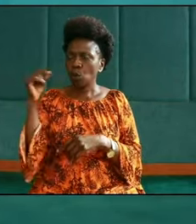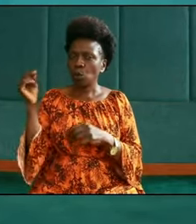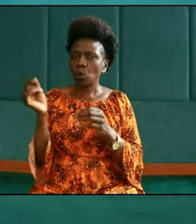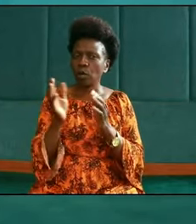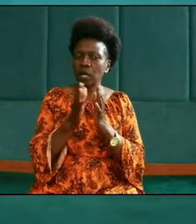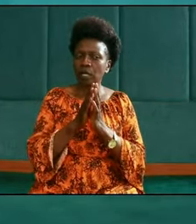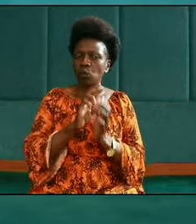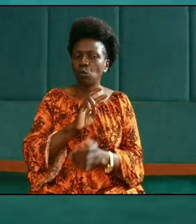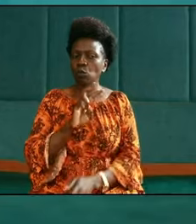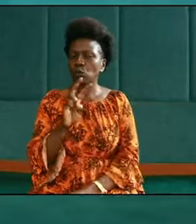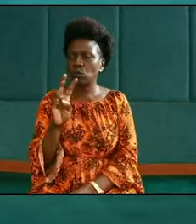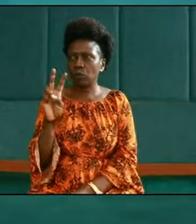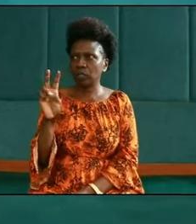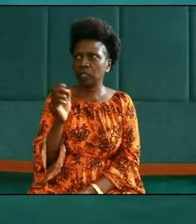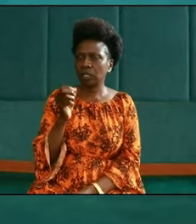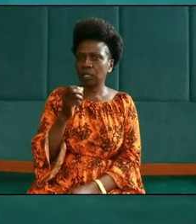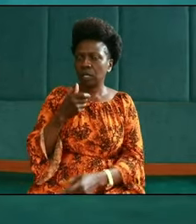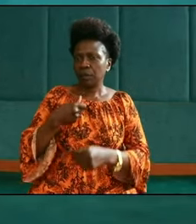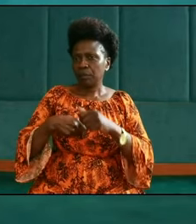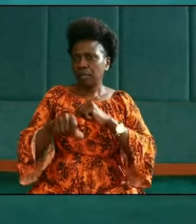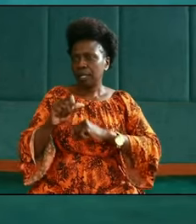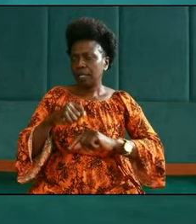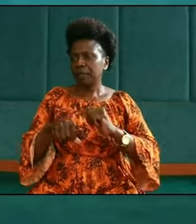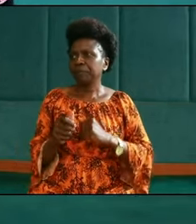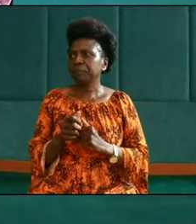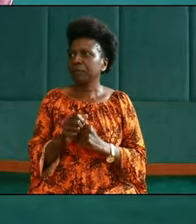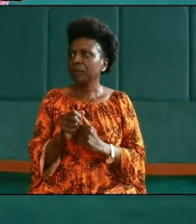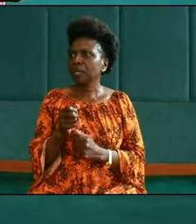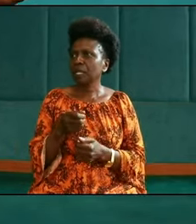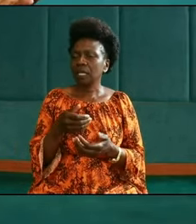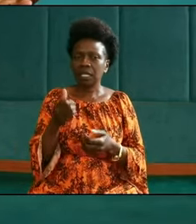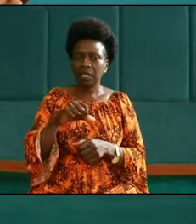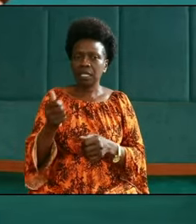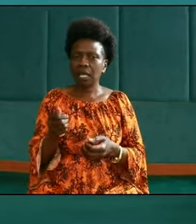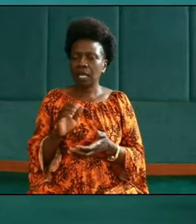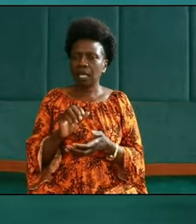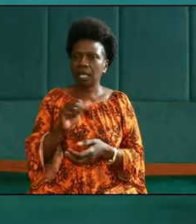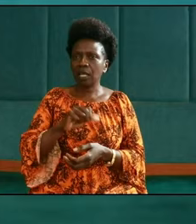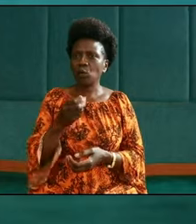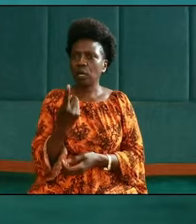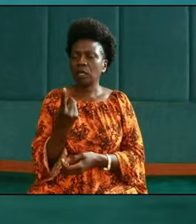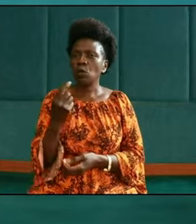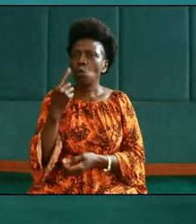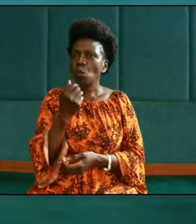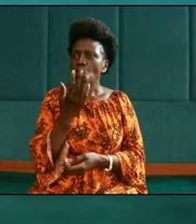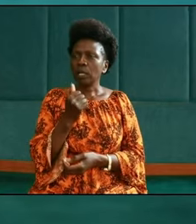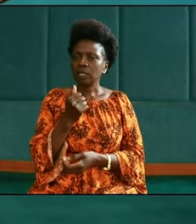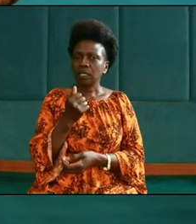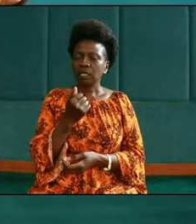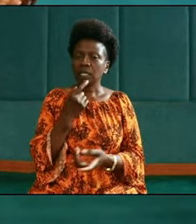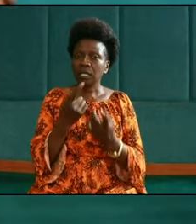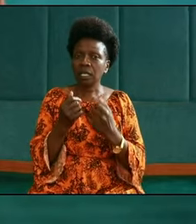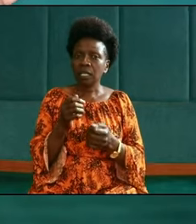and watch the play. Is there anyone who wants?" And he said, "Yes,